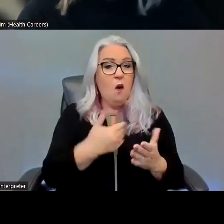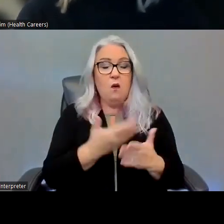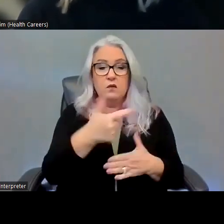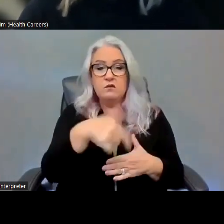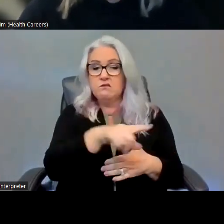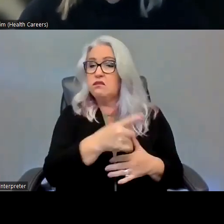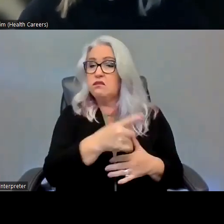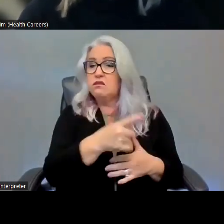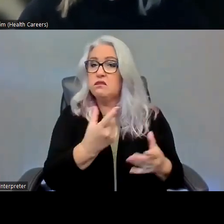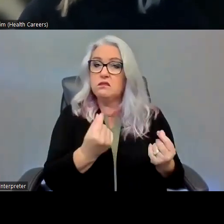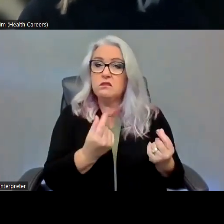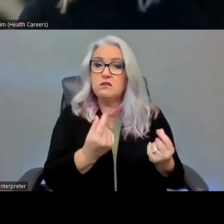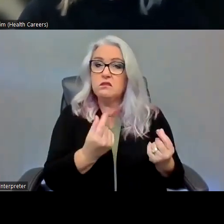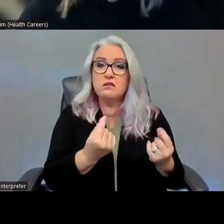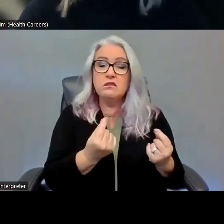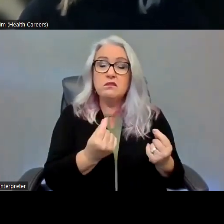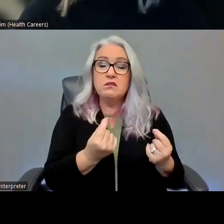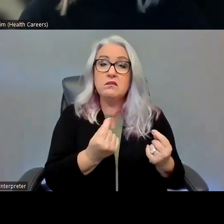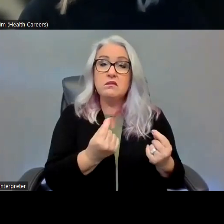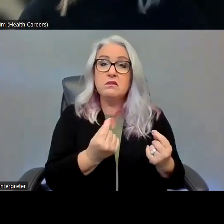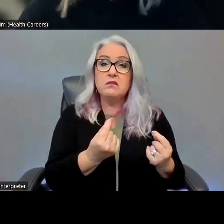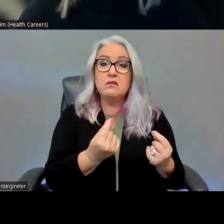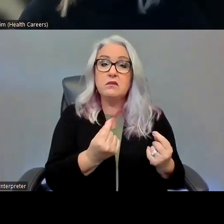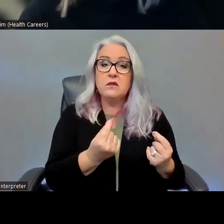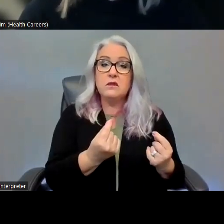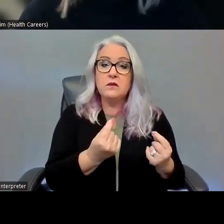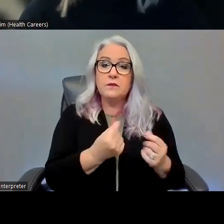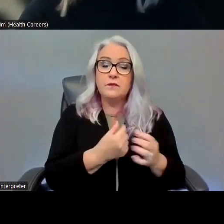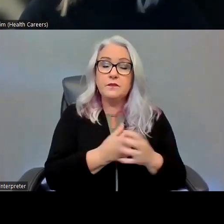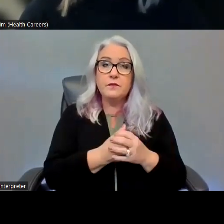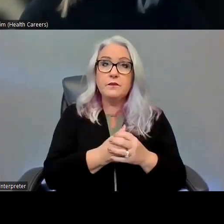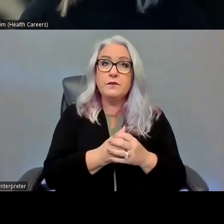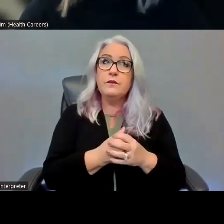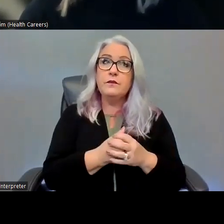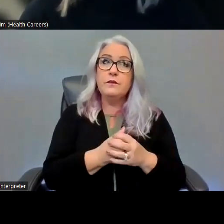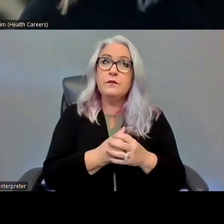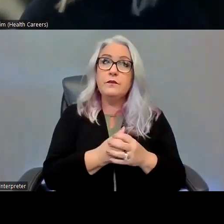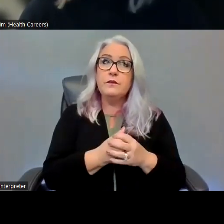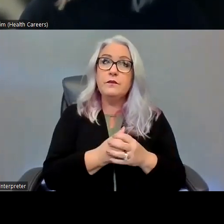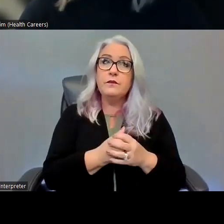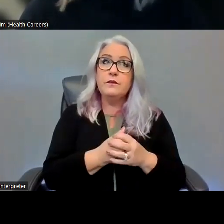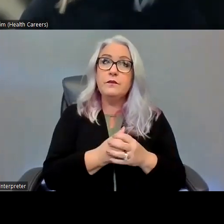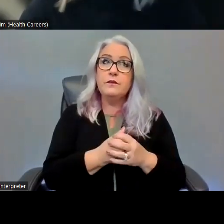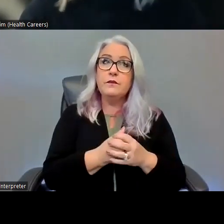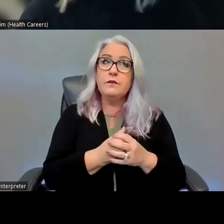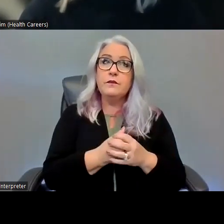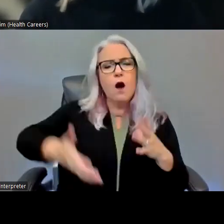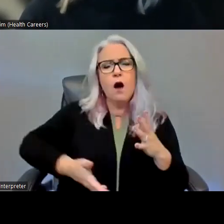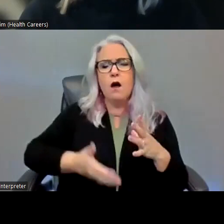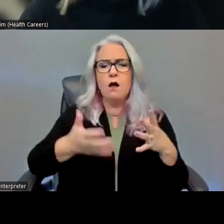So again, very, very important to the overall healthcare industry, our indirect